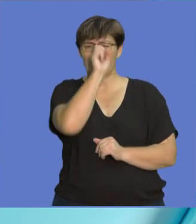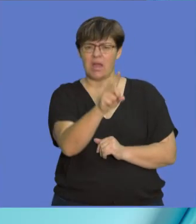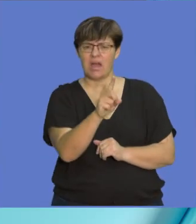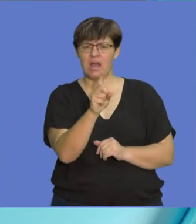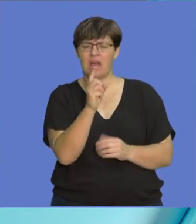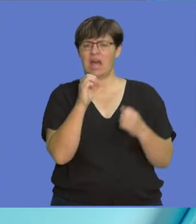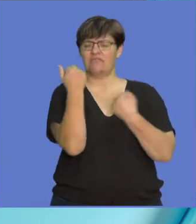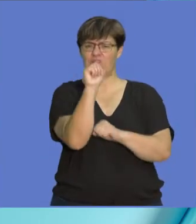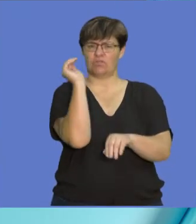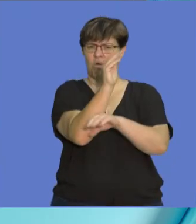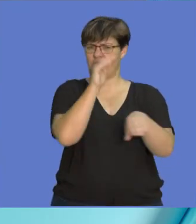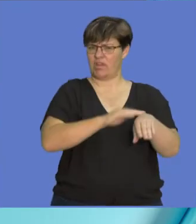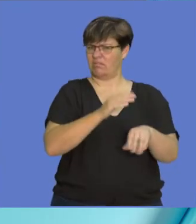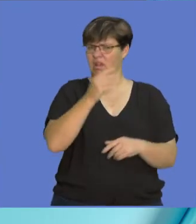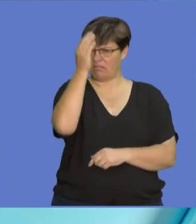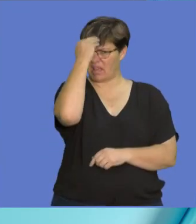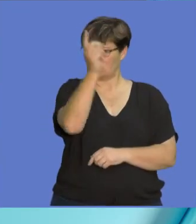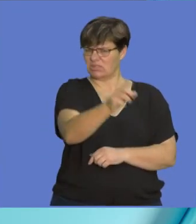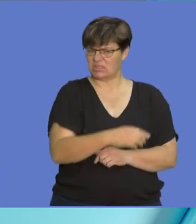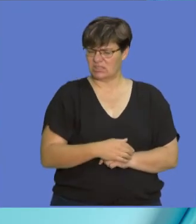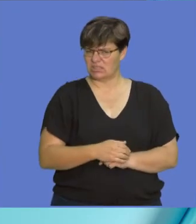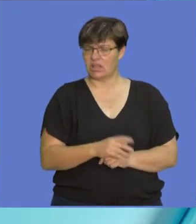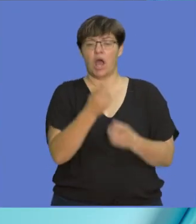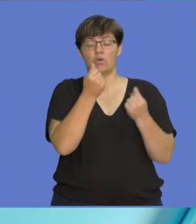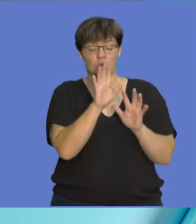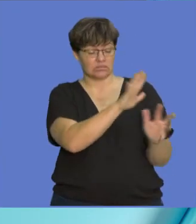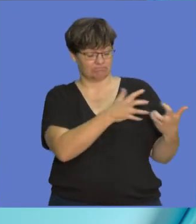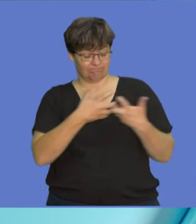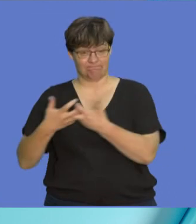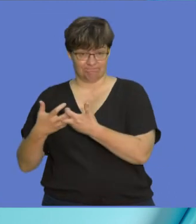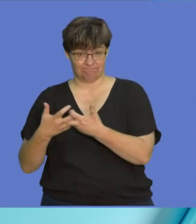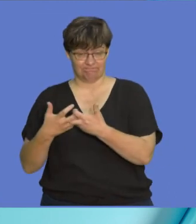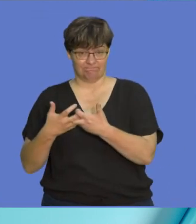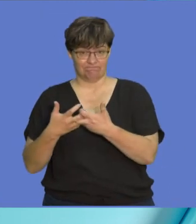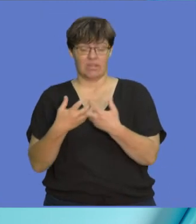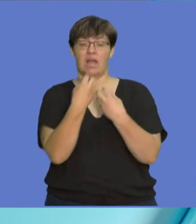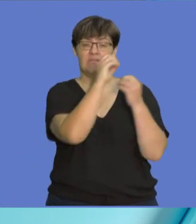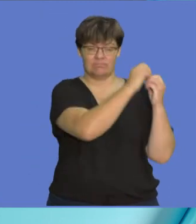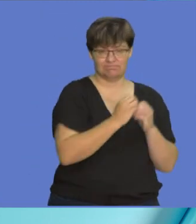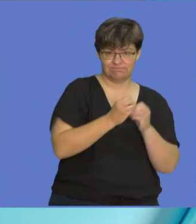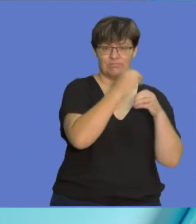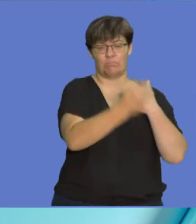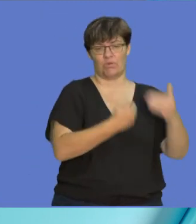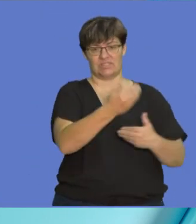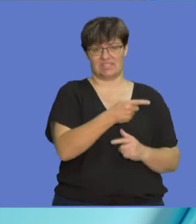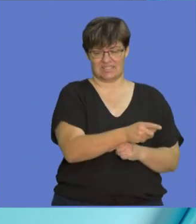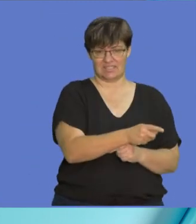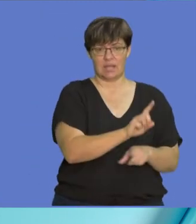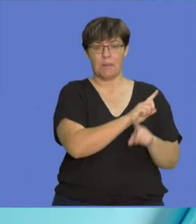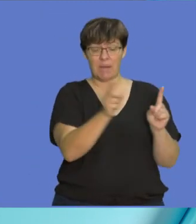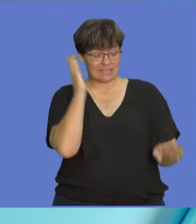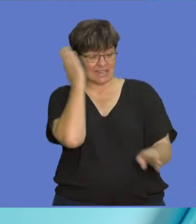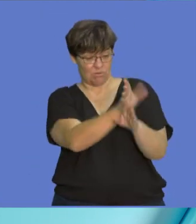factory overheads? Factory overheads are costs which are associated with the manufacturing process but cannot